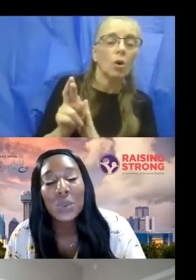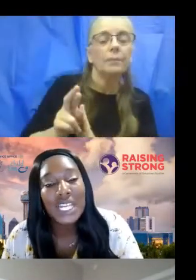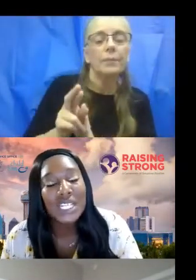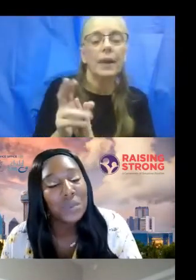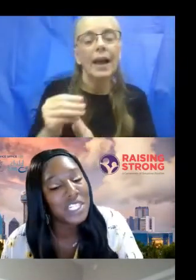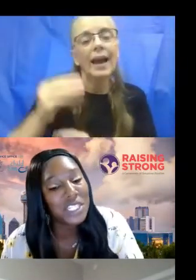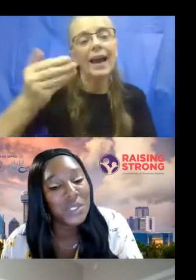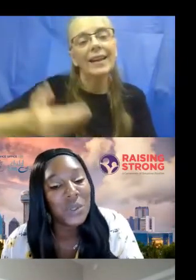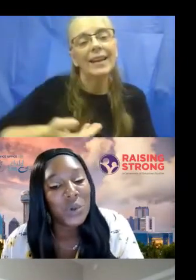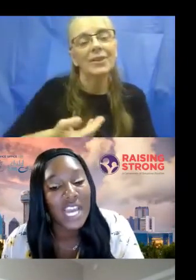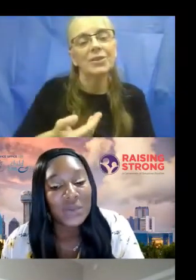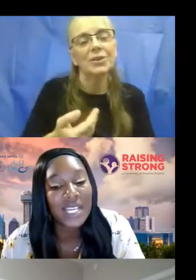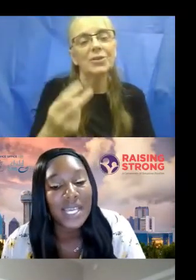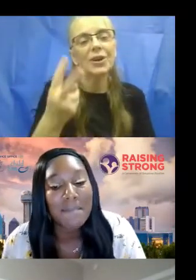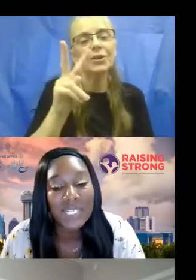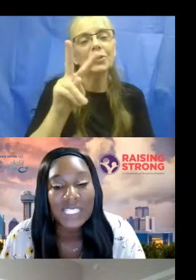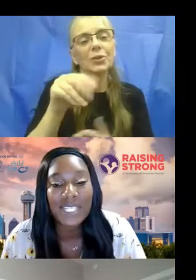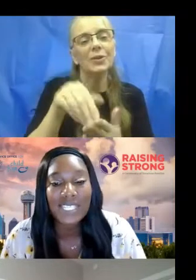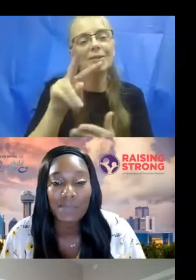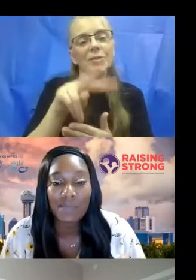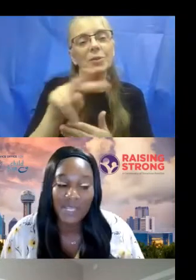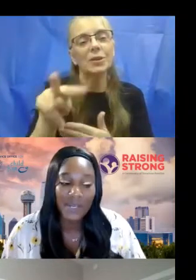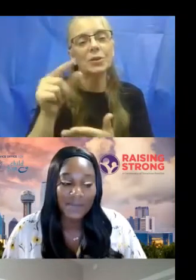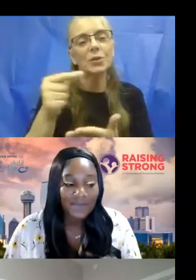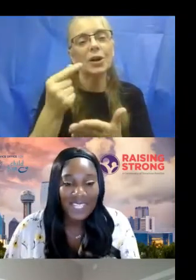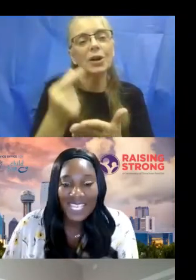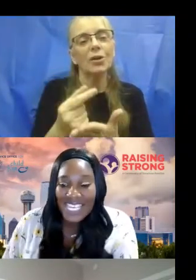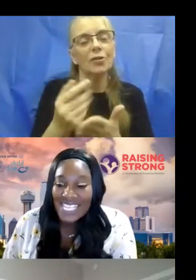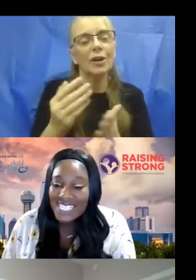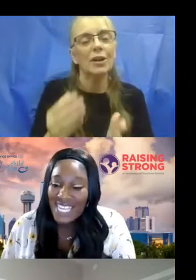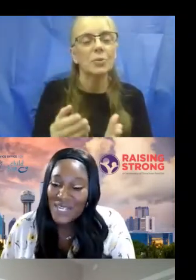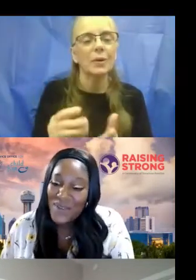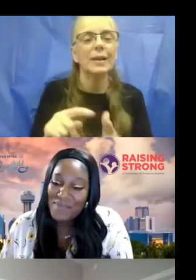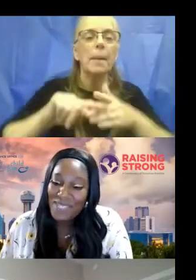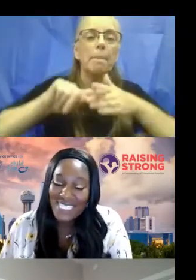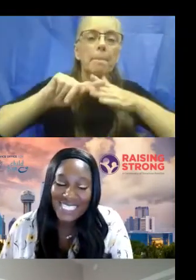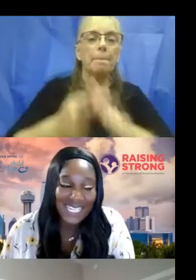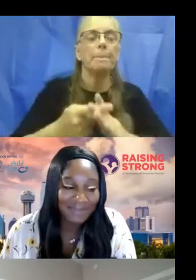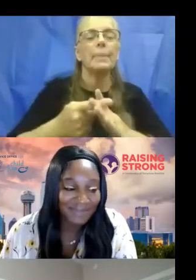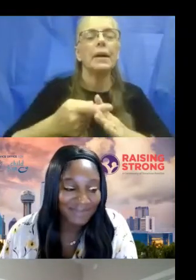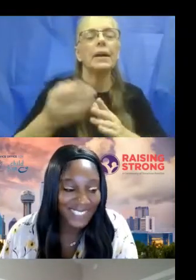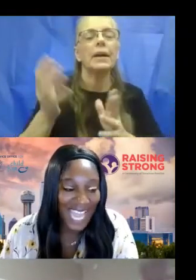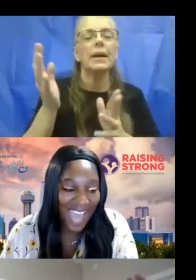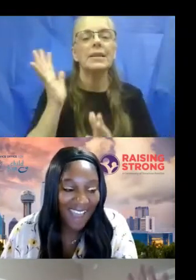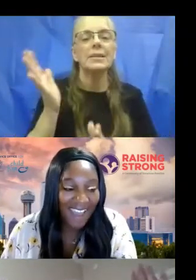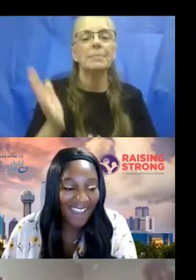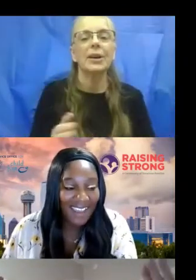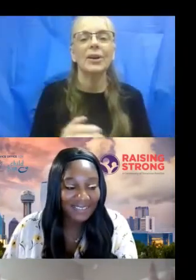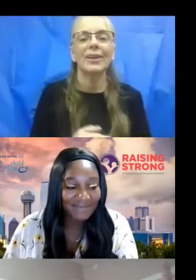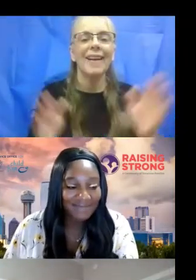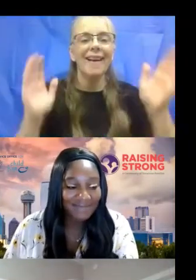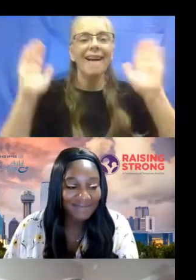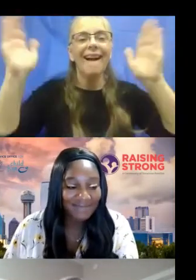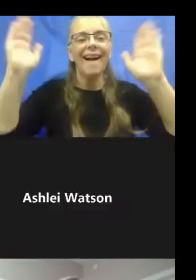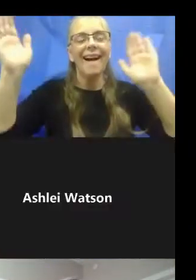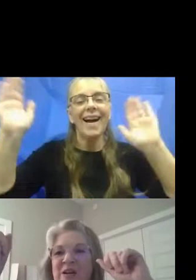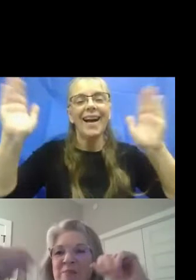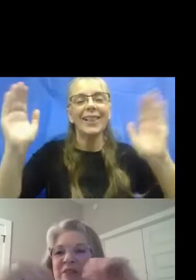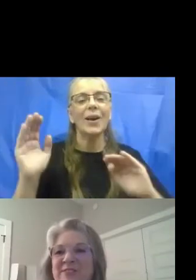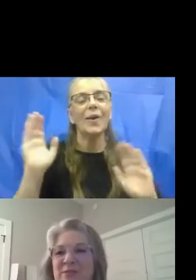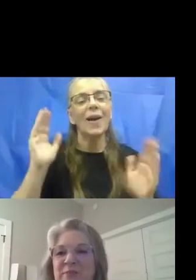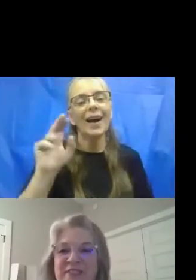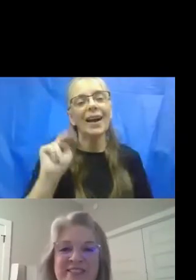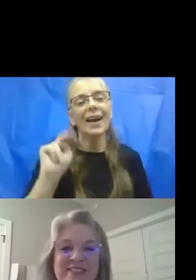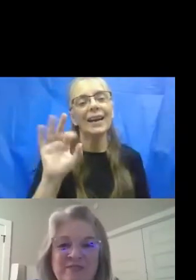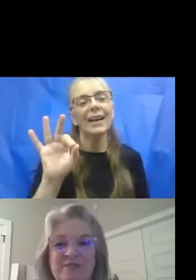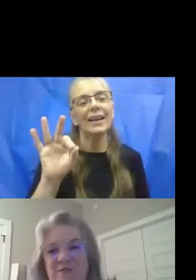our 2022 graduate commencement speaker. Take it away. Hello. Hi, INFP. I am